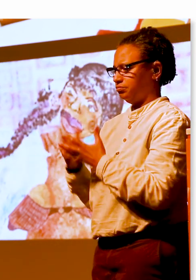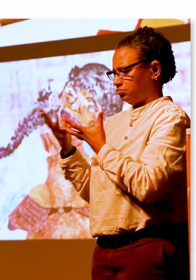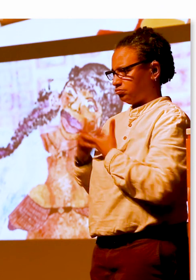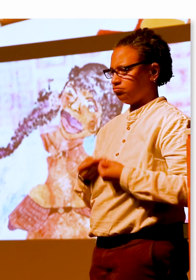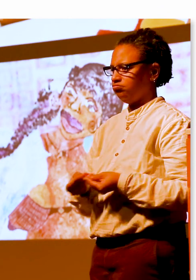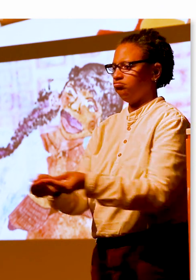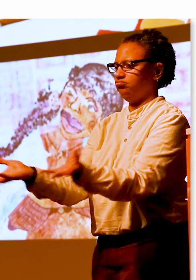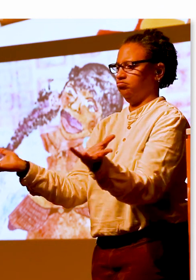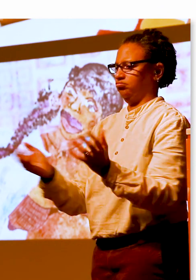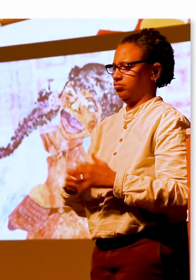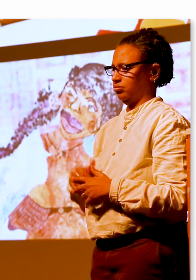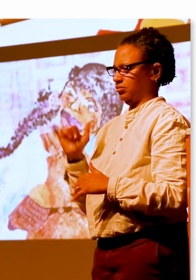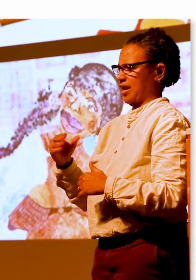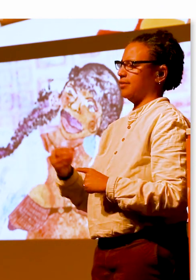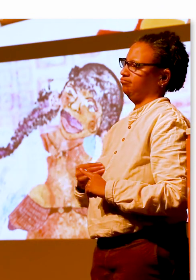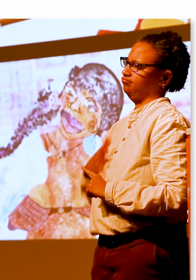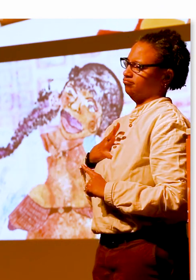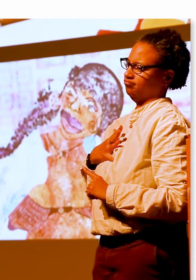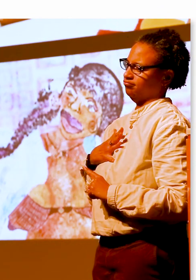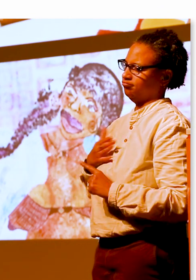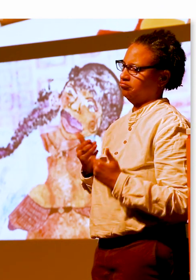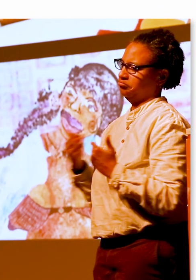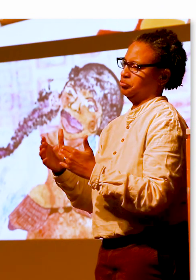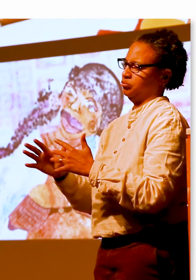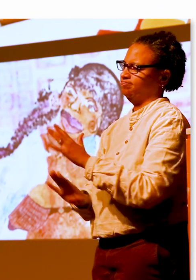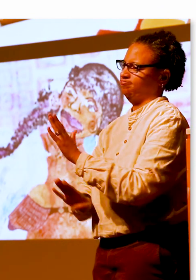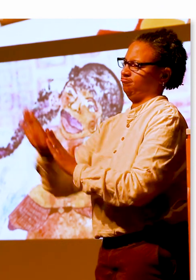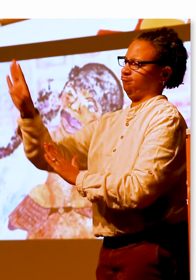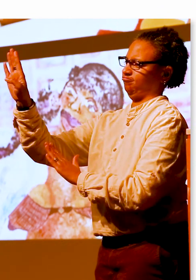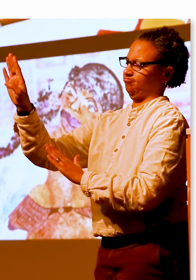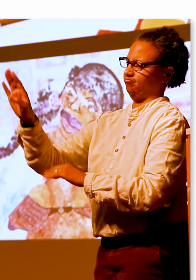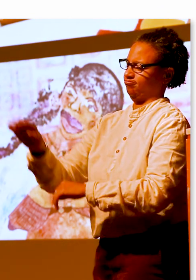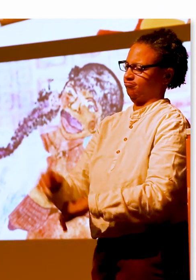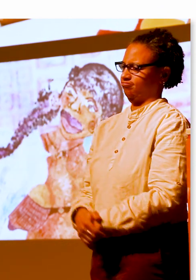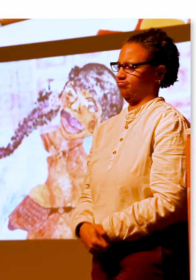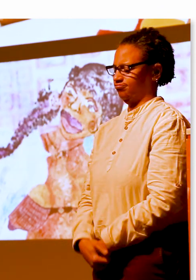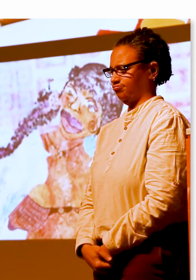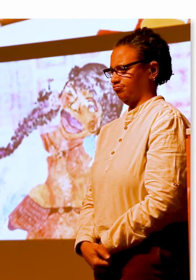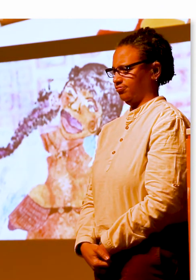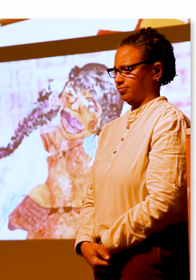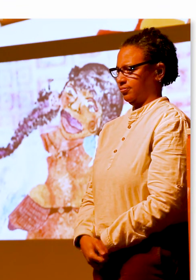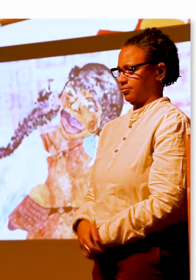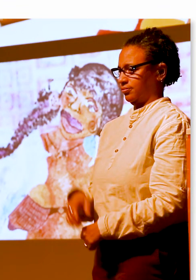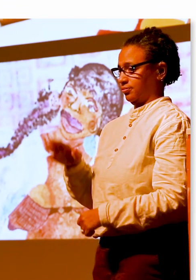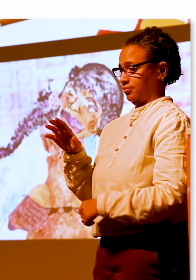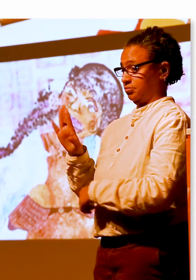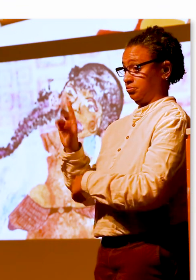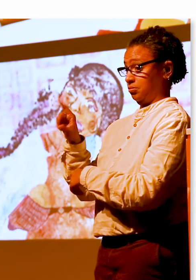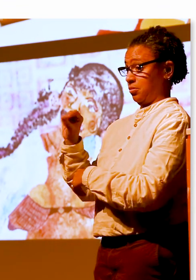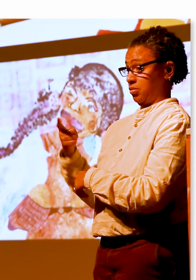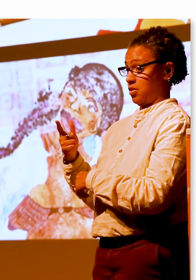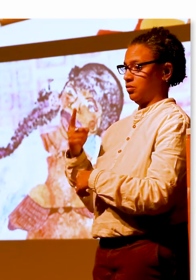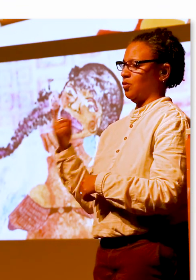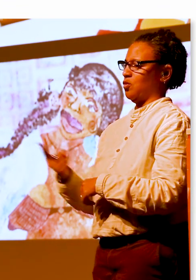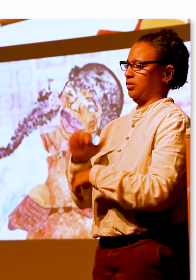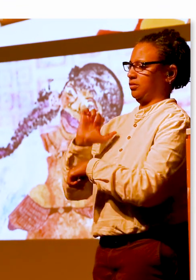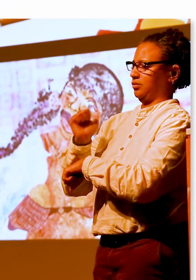was that knowledge that inspired me to do something with it. The blog, as it has always existed, it's